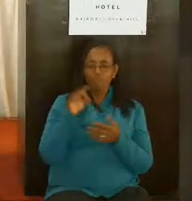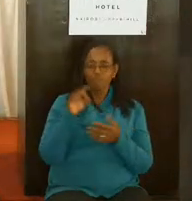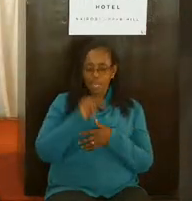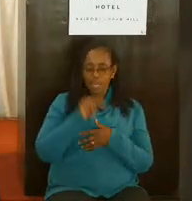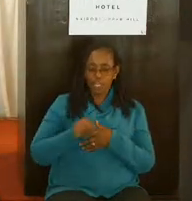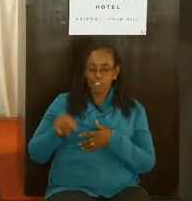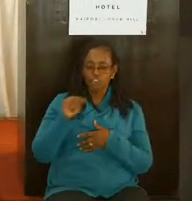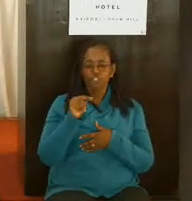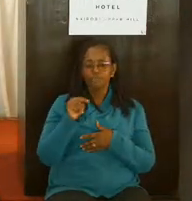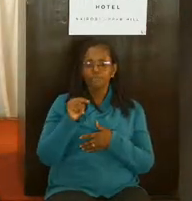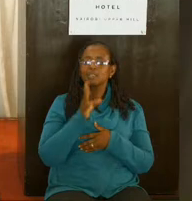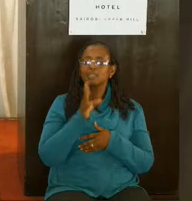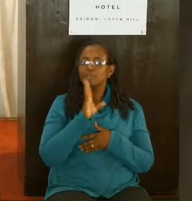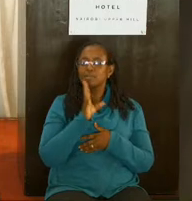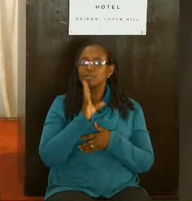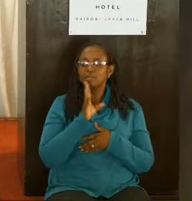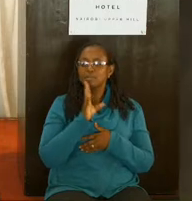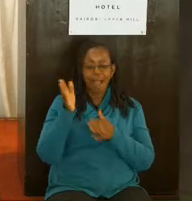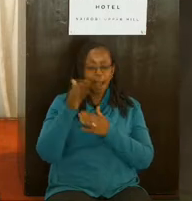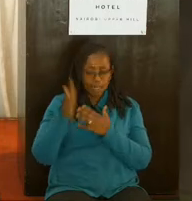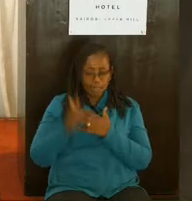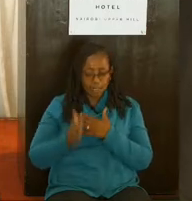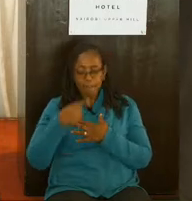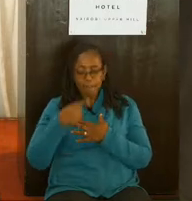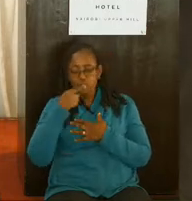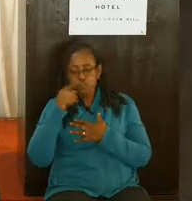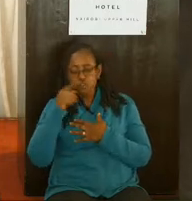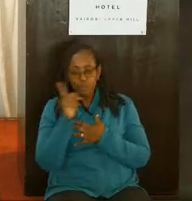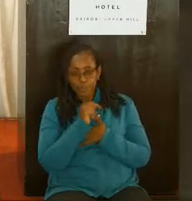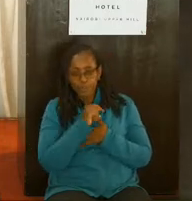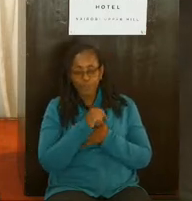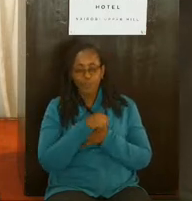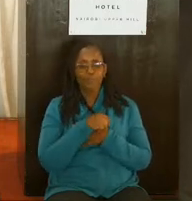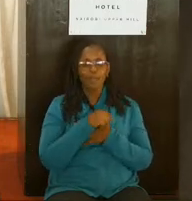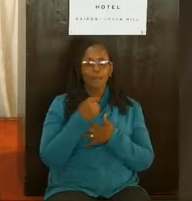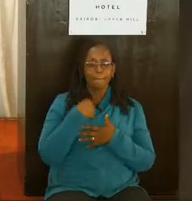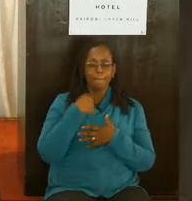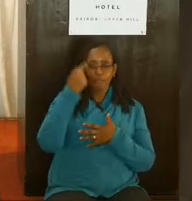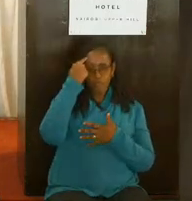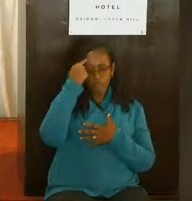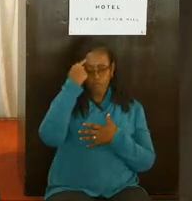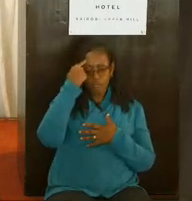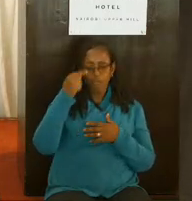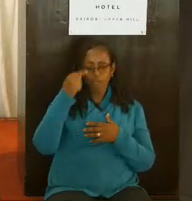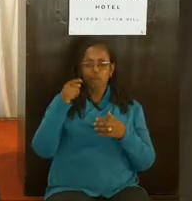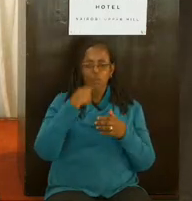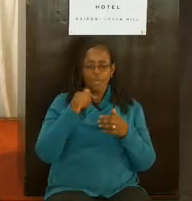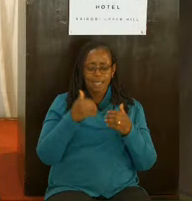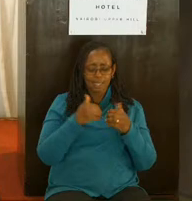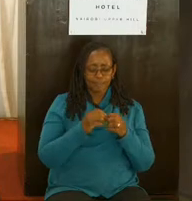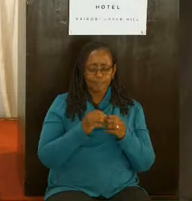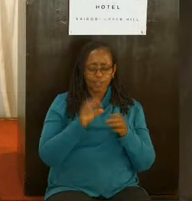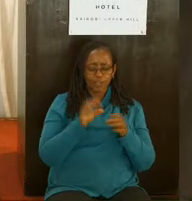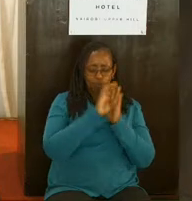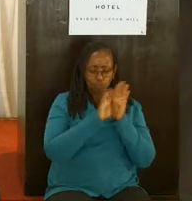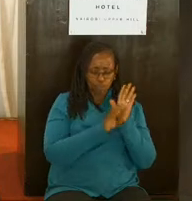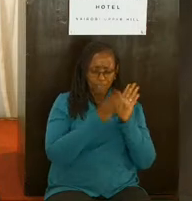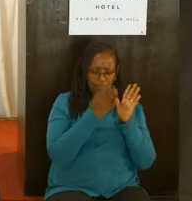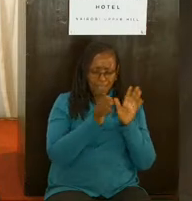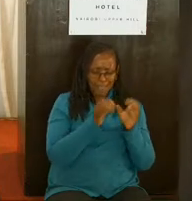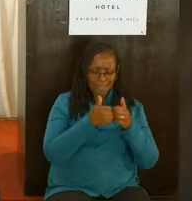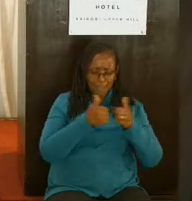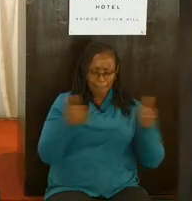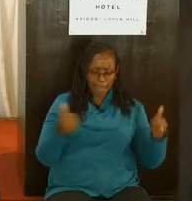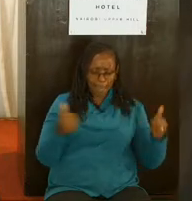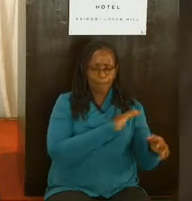I think Ambassador you've mentioned this and for me I think the separation of powers provided by the Constitution was